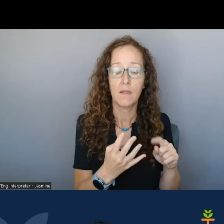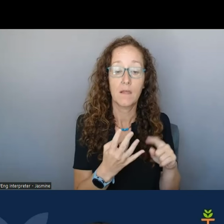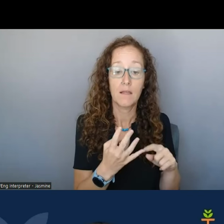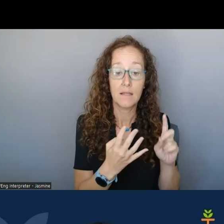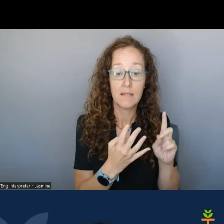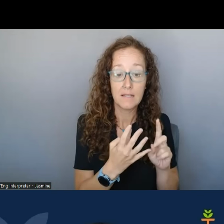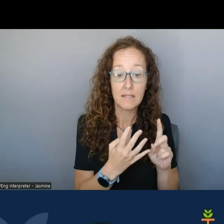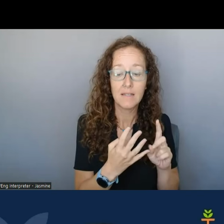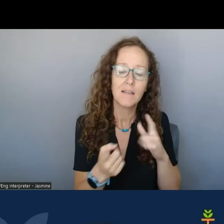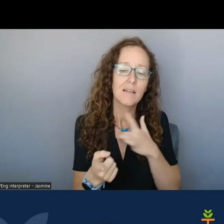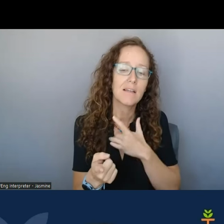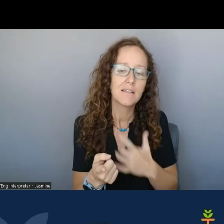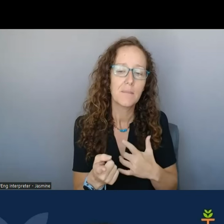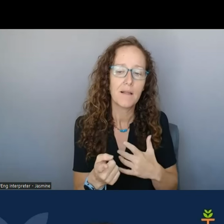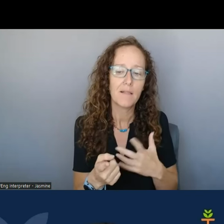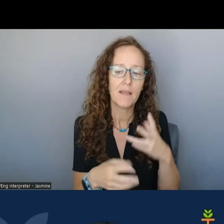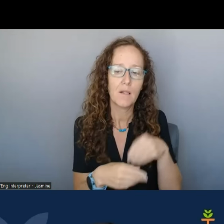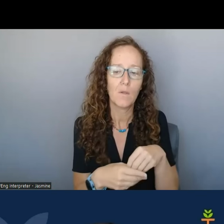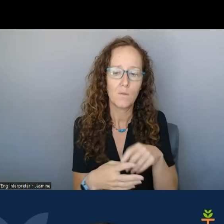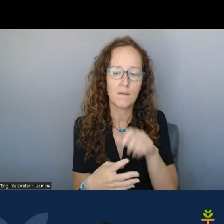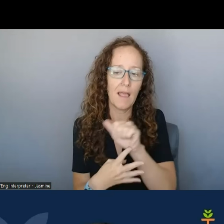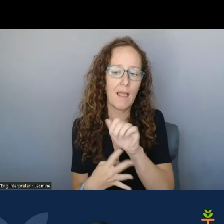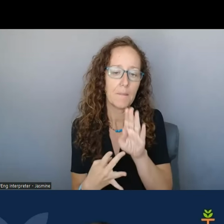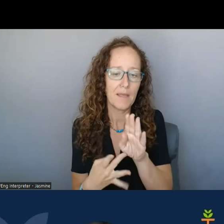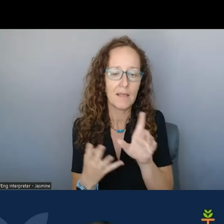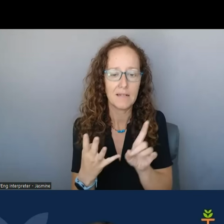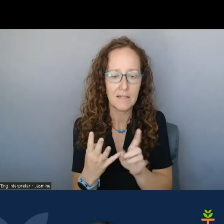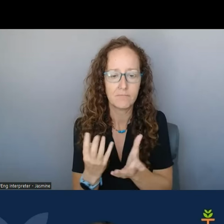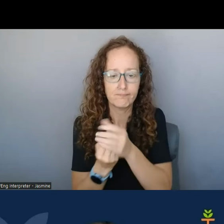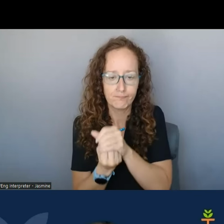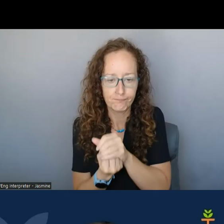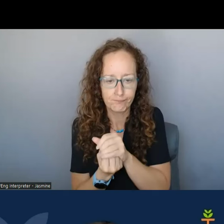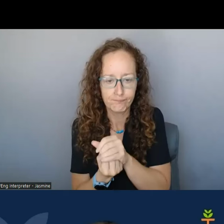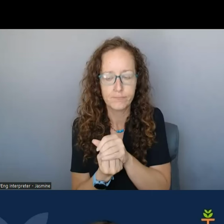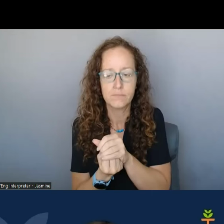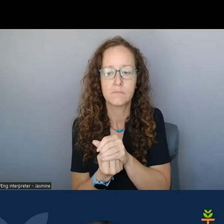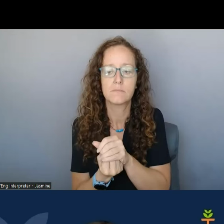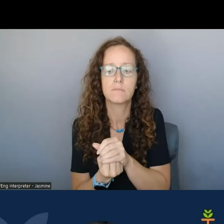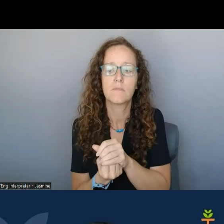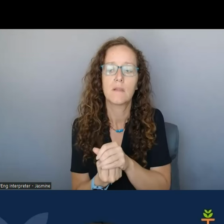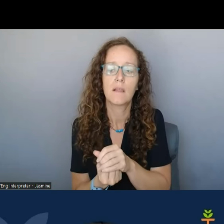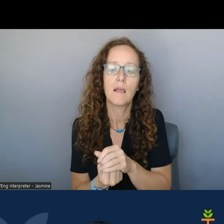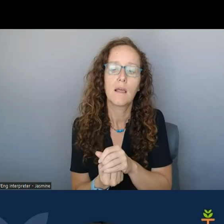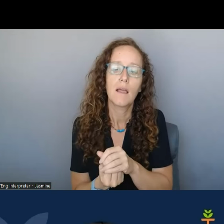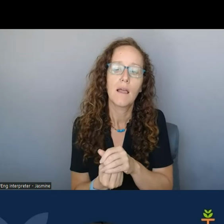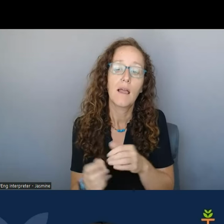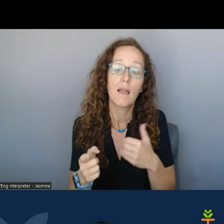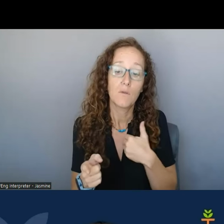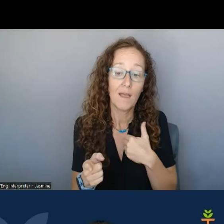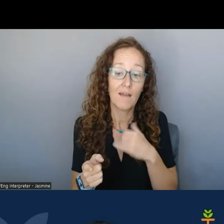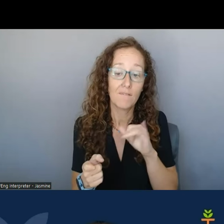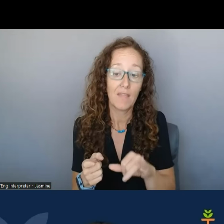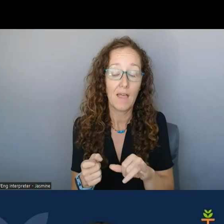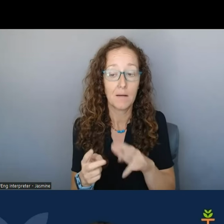one plan. It has provider networks, whereas Original Medicare, first option,